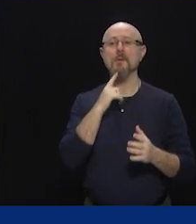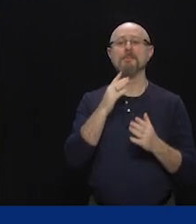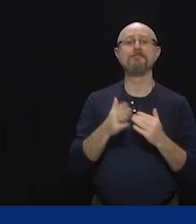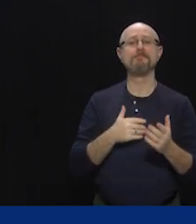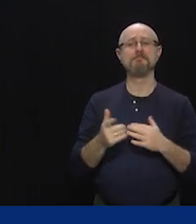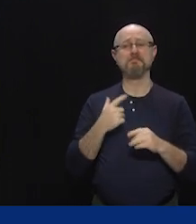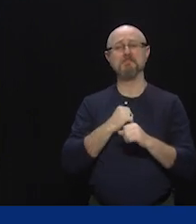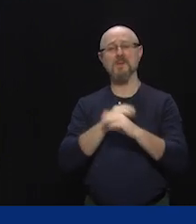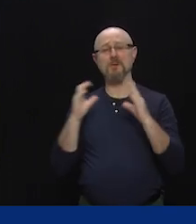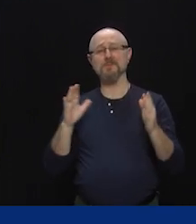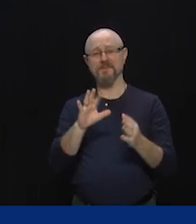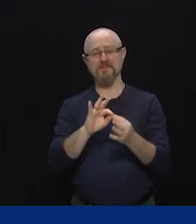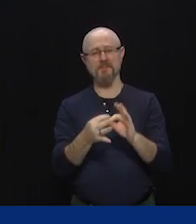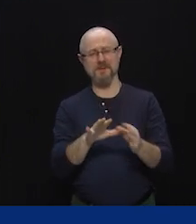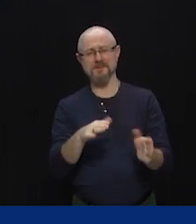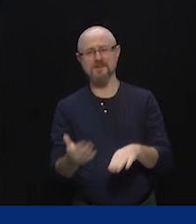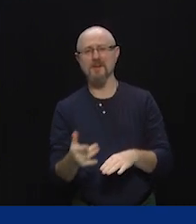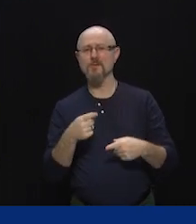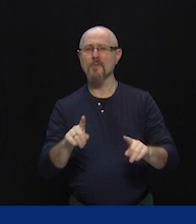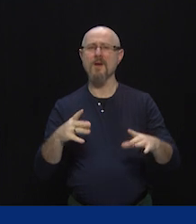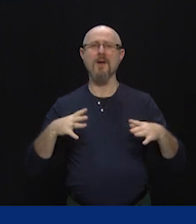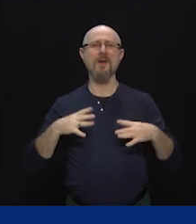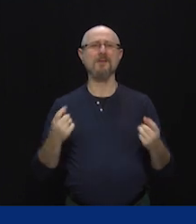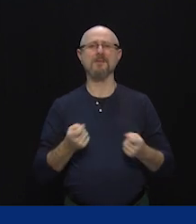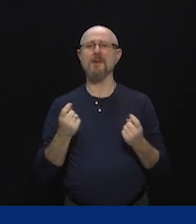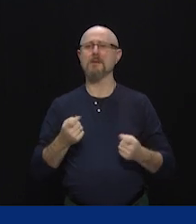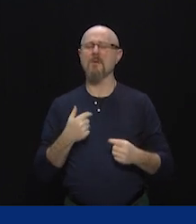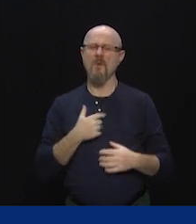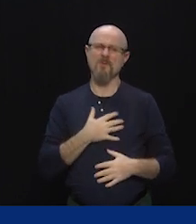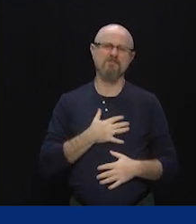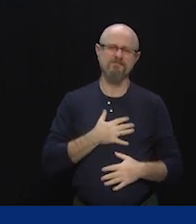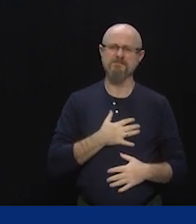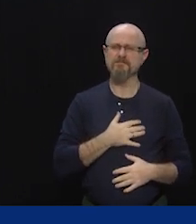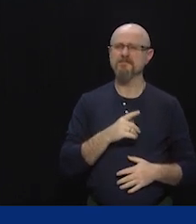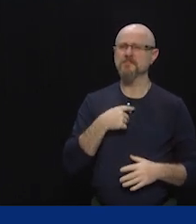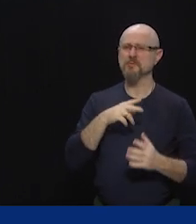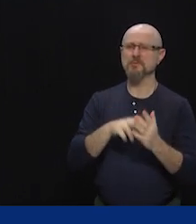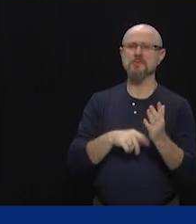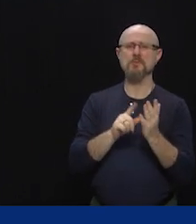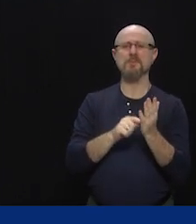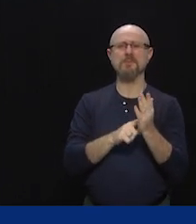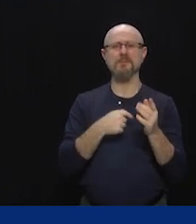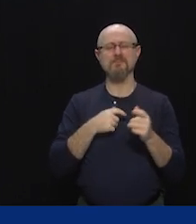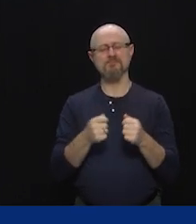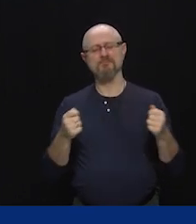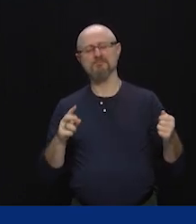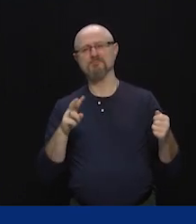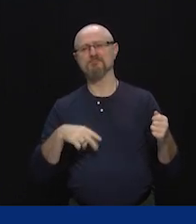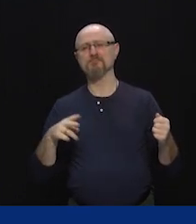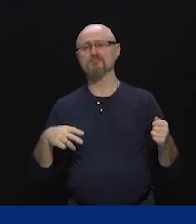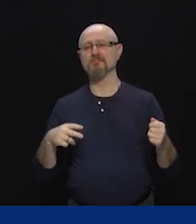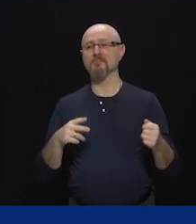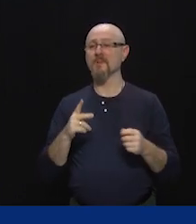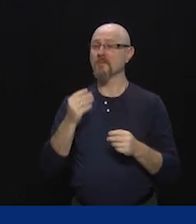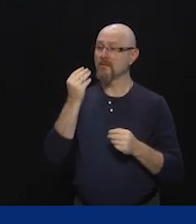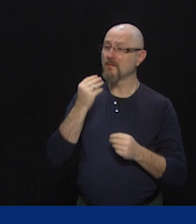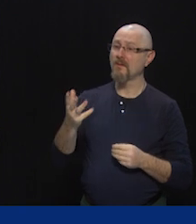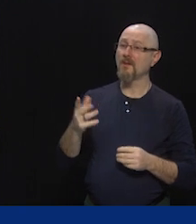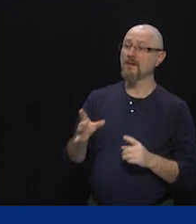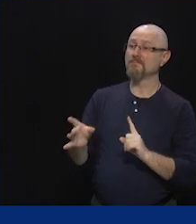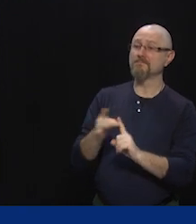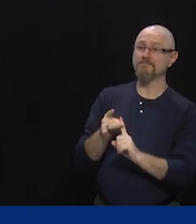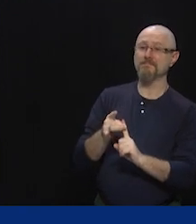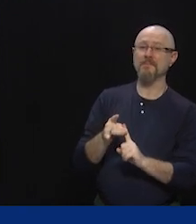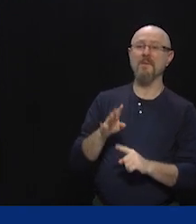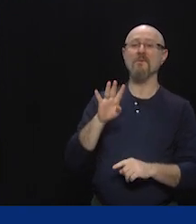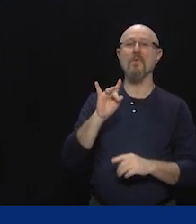over the holidays. And you read the reports in the newspaper, individuals who literally had 48 hours notice when their loved one first contracted the